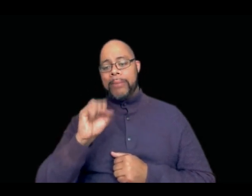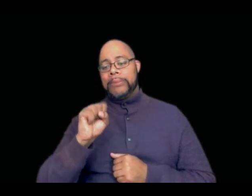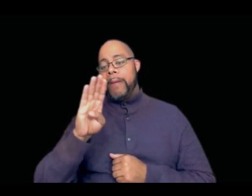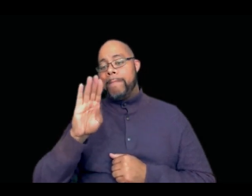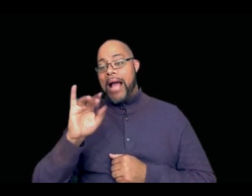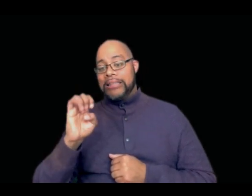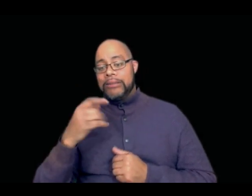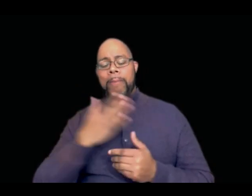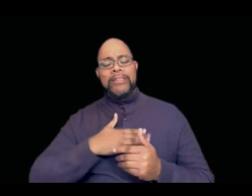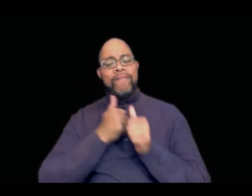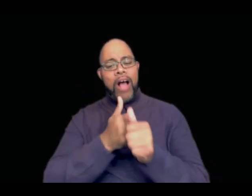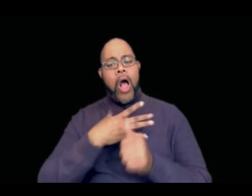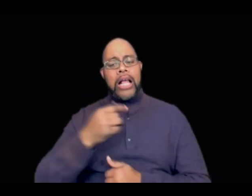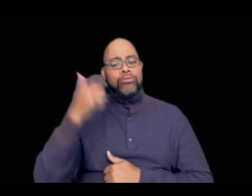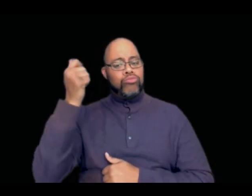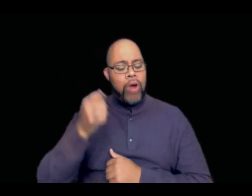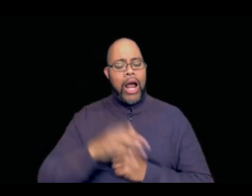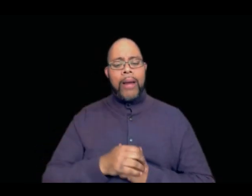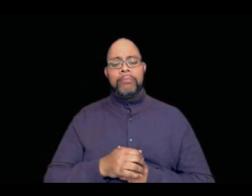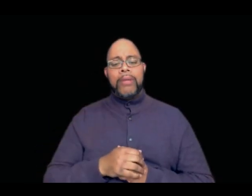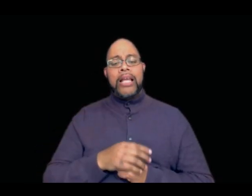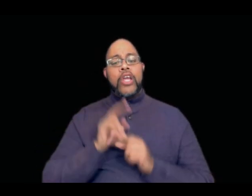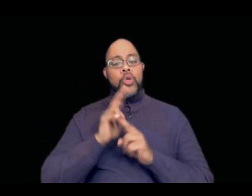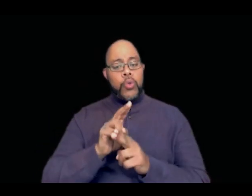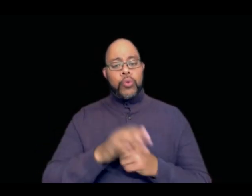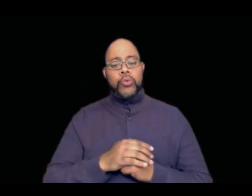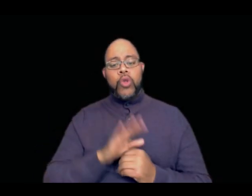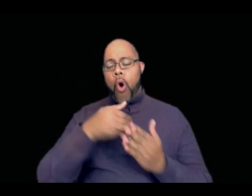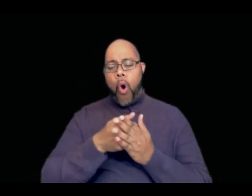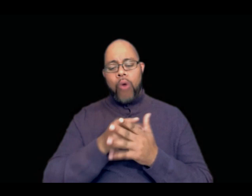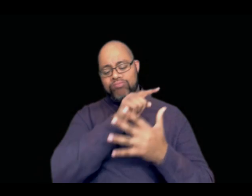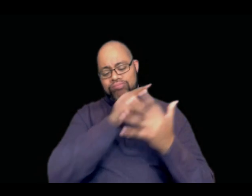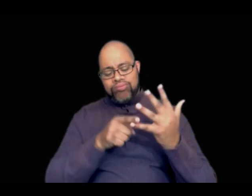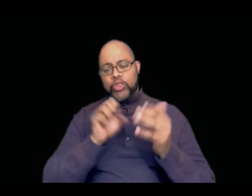and BIMS Bites. Please follow, like, and subscribe, and